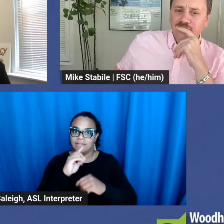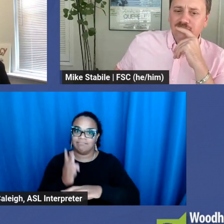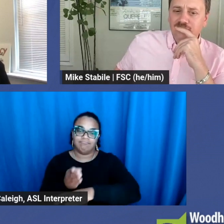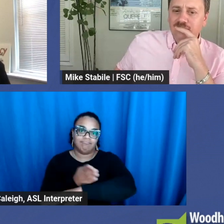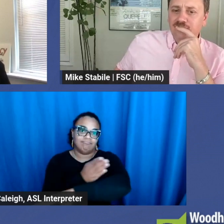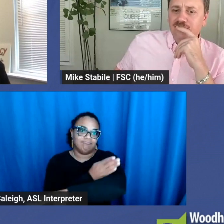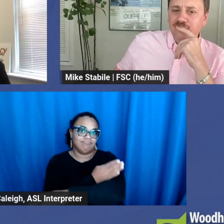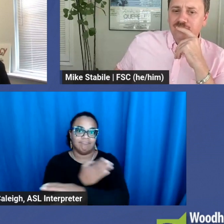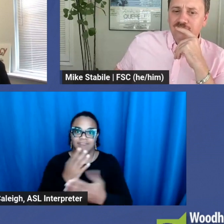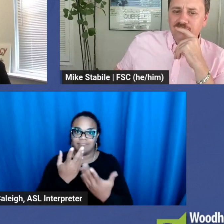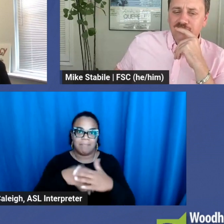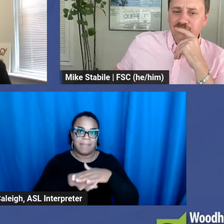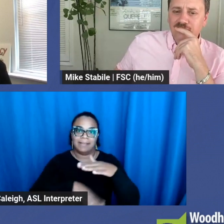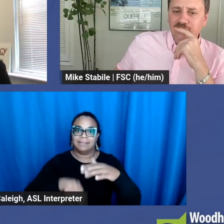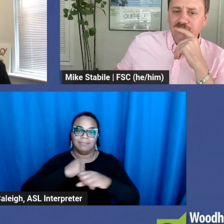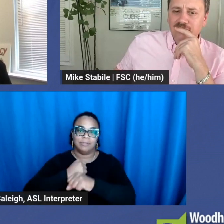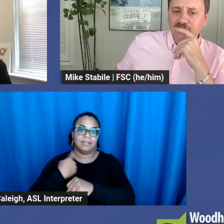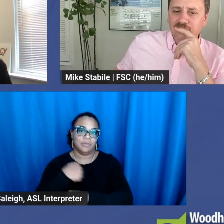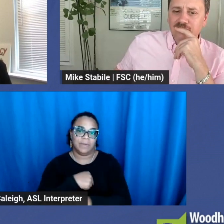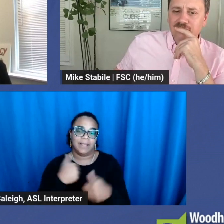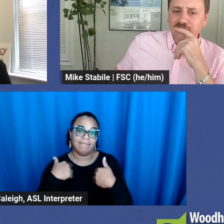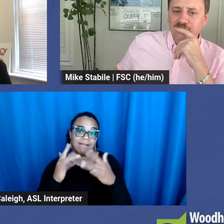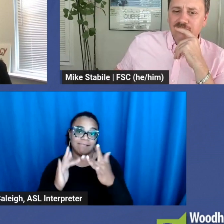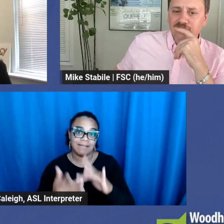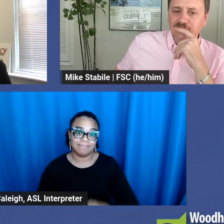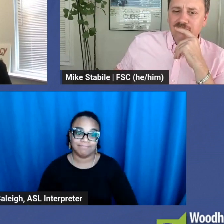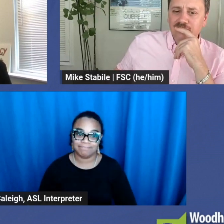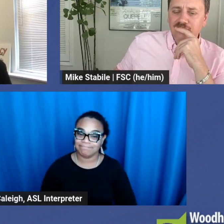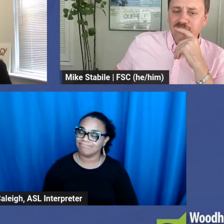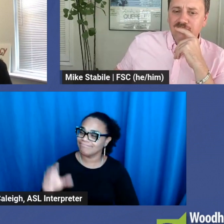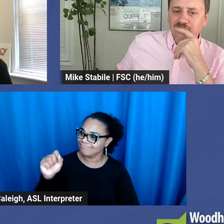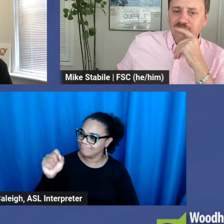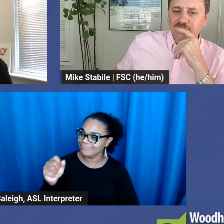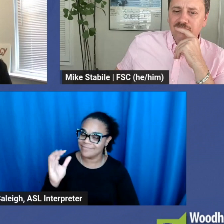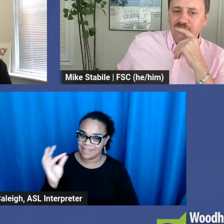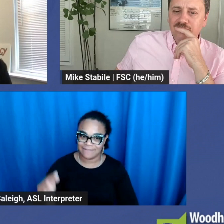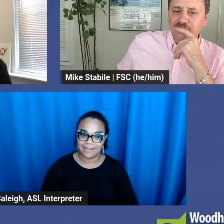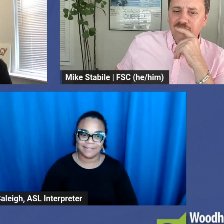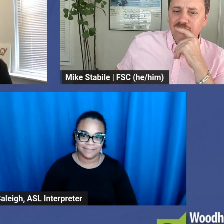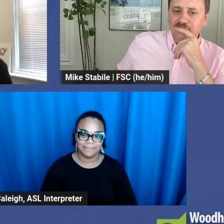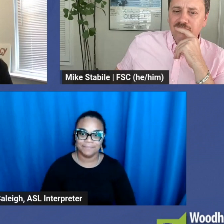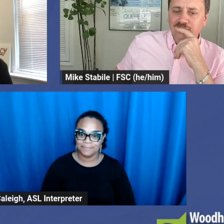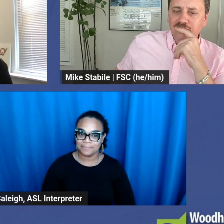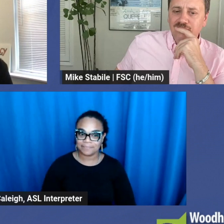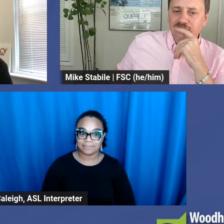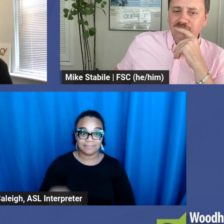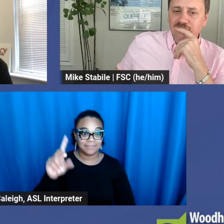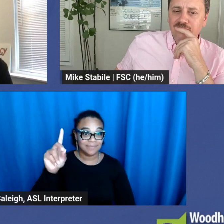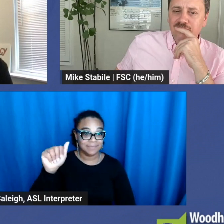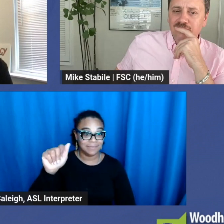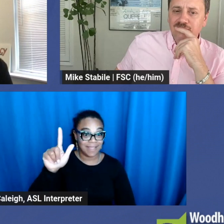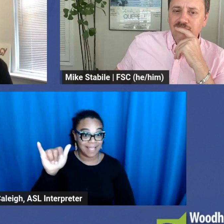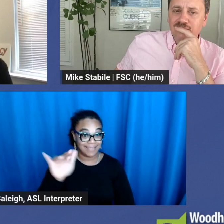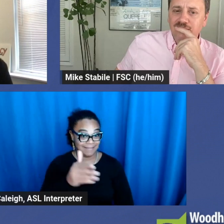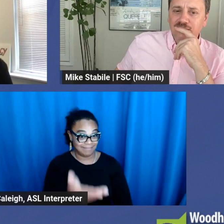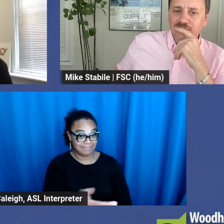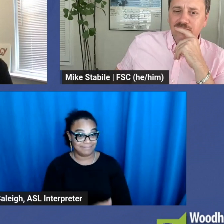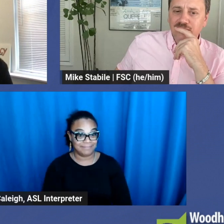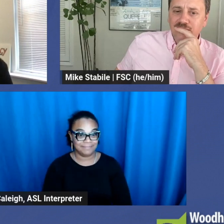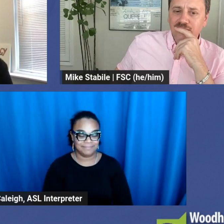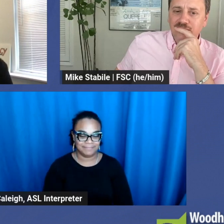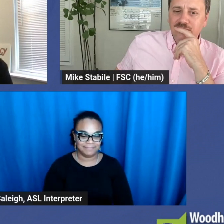basic protections that we have online. Yeah, absolutely. Bailey, what are your thoughts?